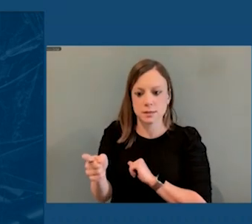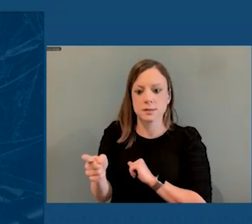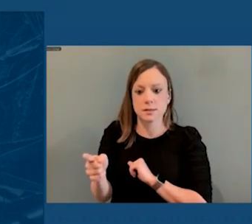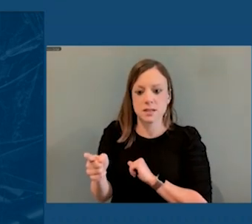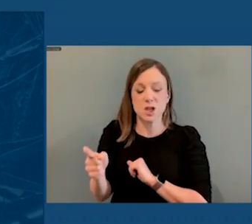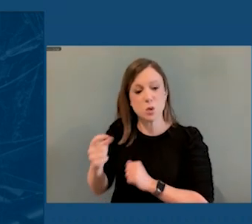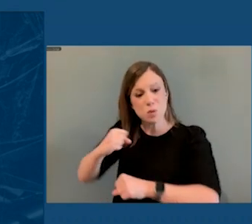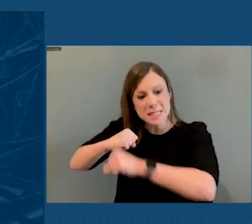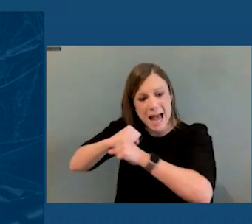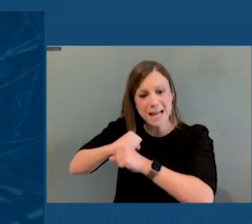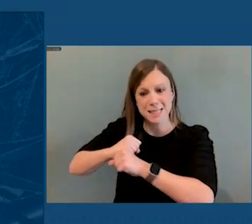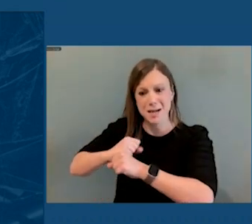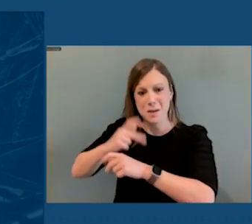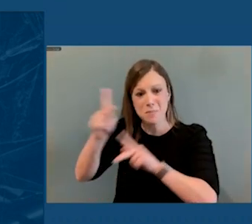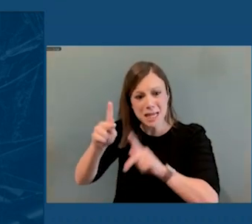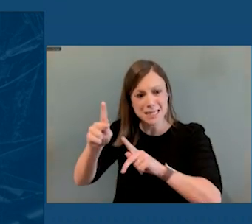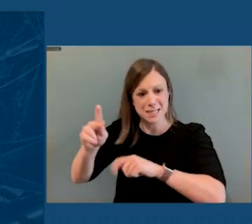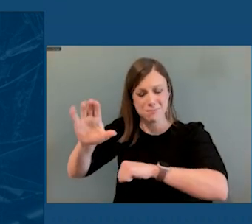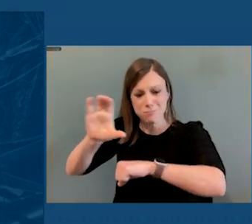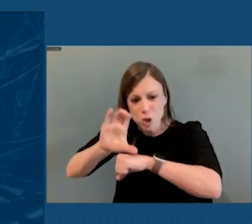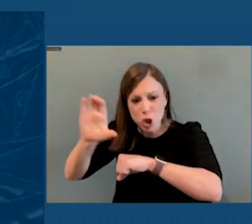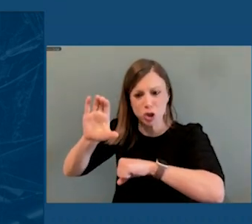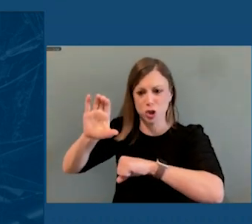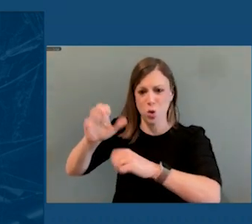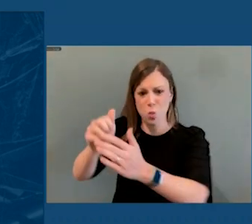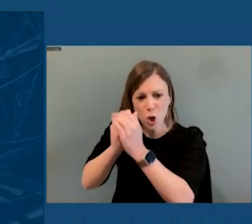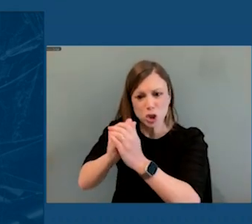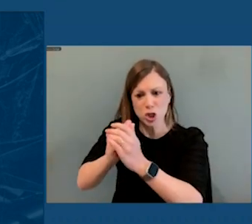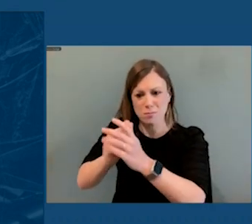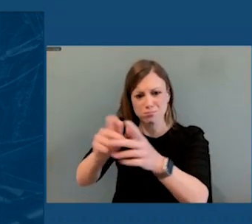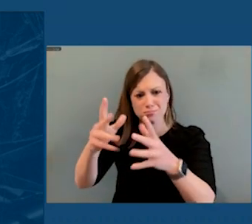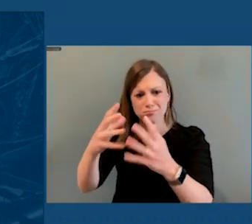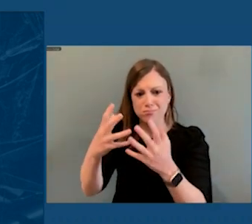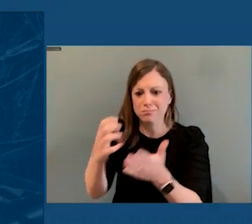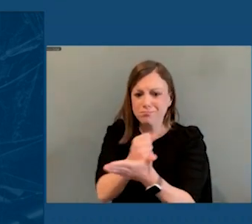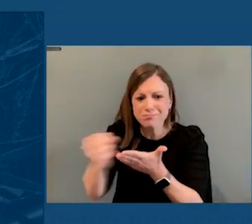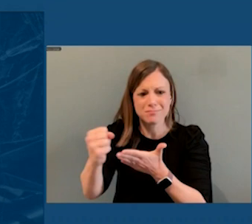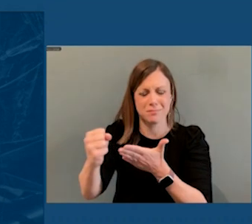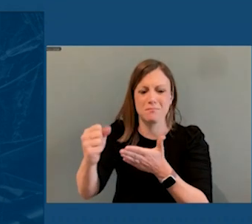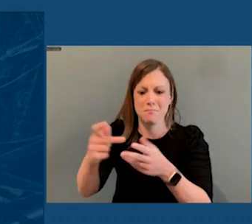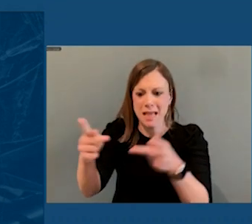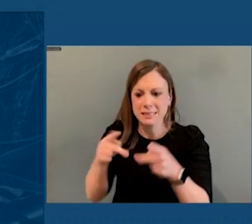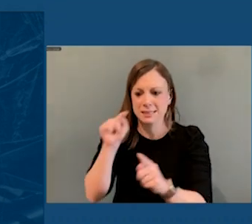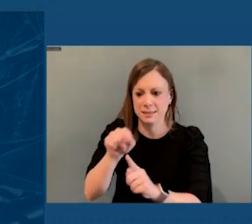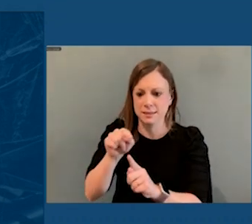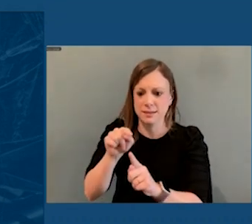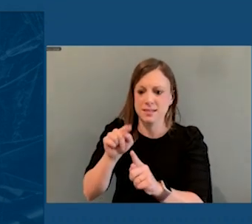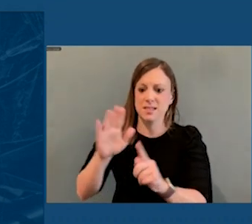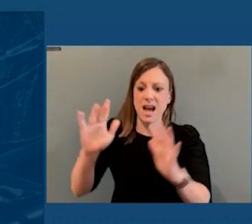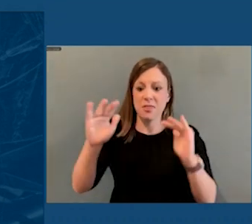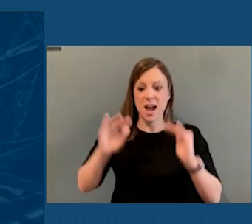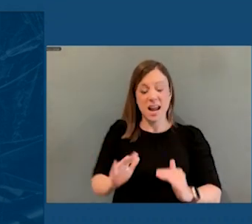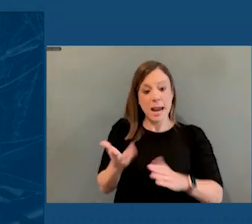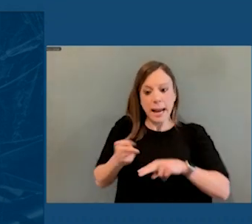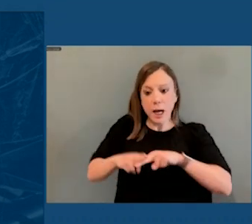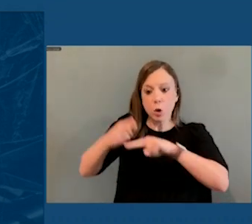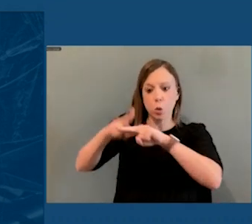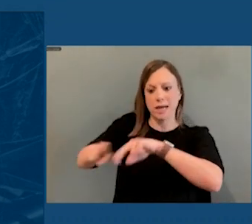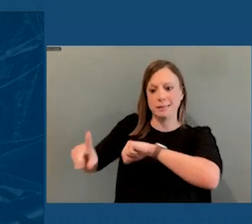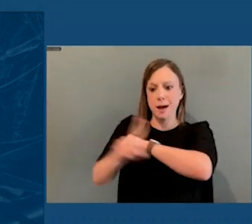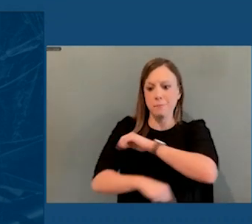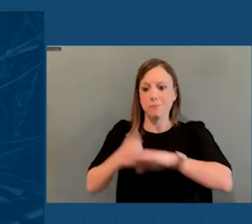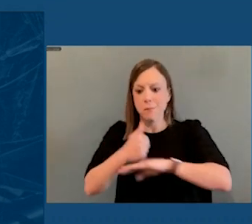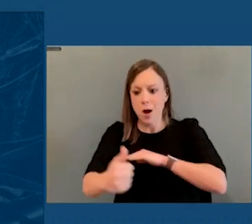additional offenses that can now be prosecuted as hate crimes, from gang assaults to gun charges to rape and sex